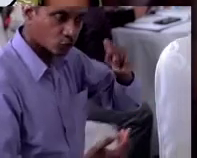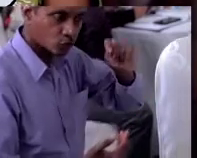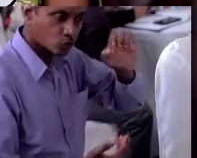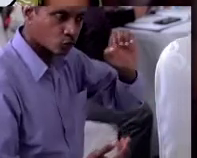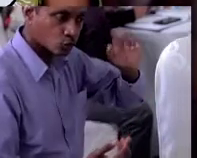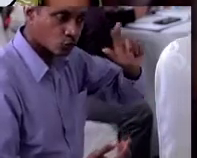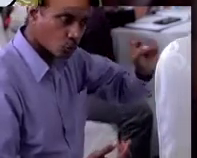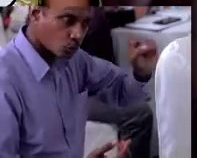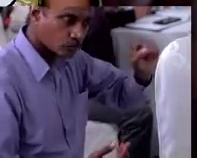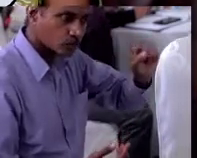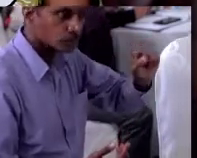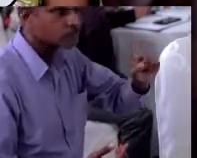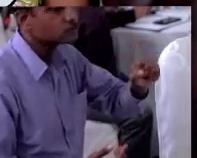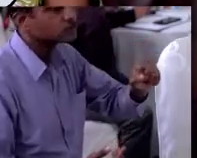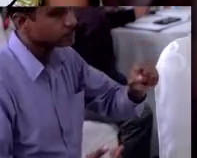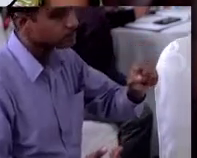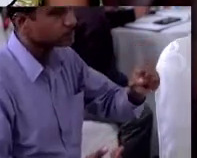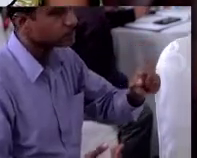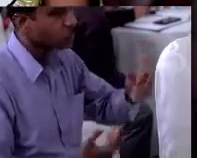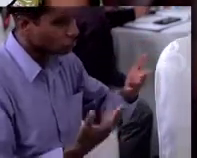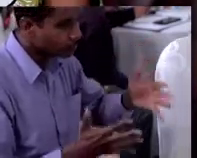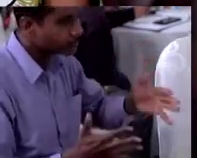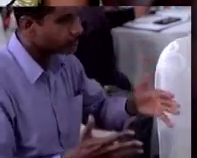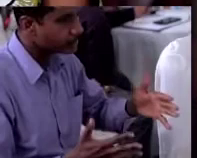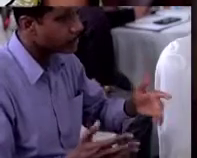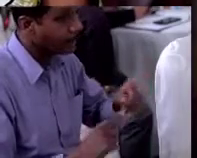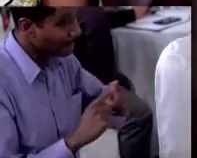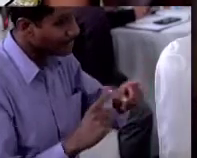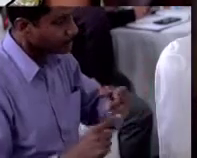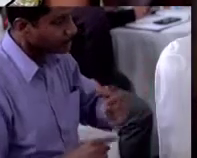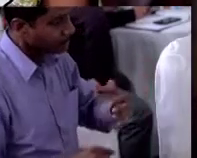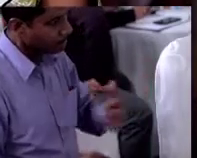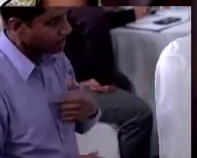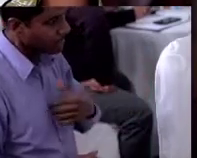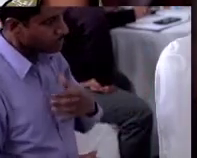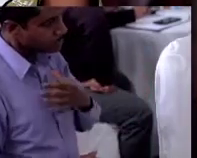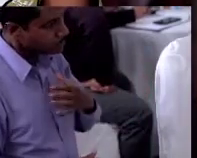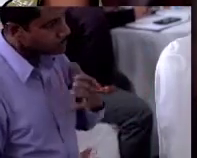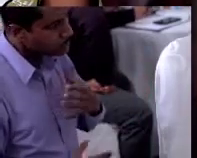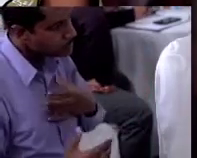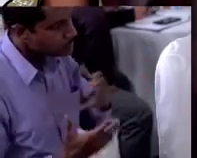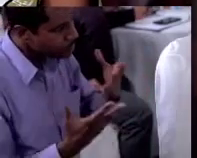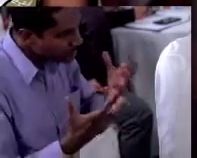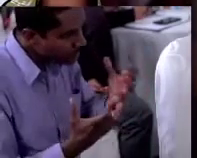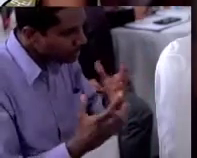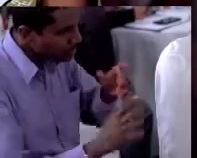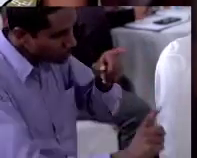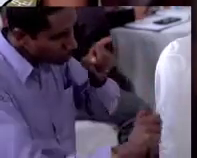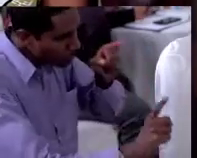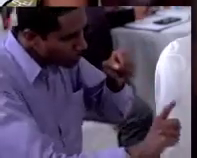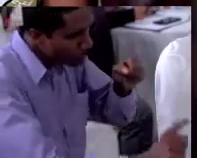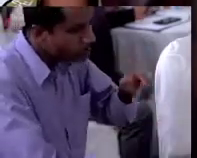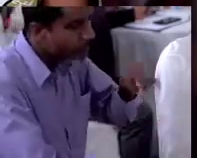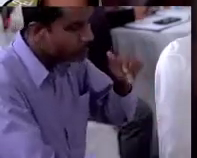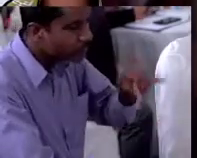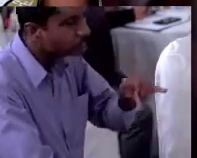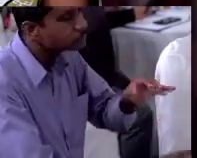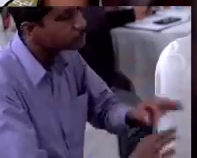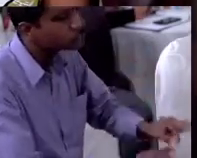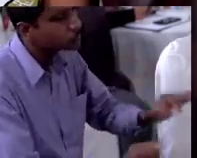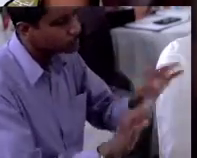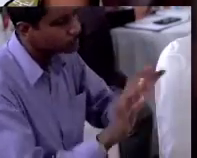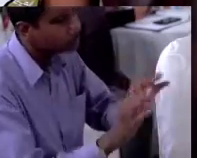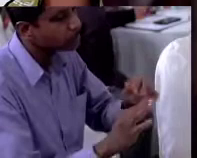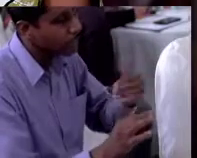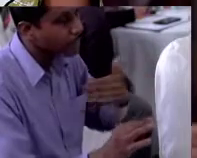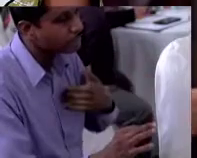business and in innovation, it means that I already have the tools. The desire is the seed for anything else that